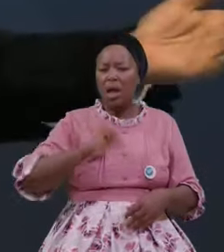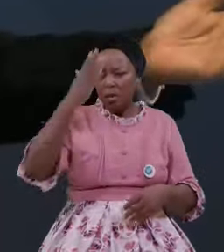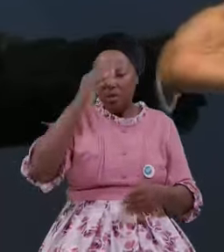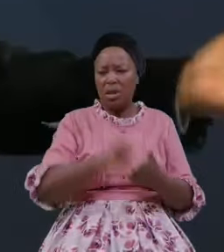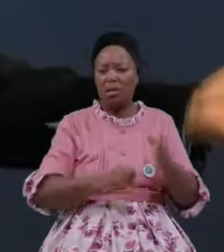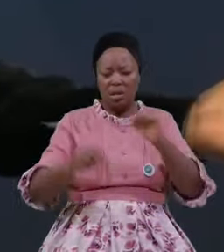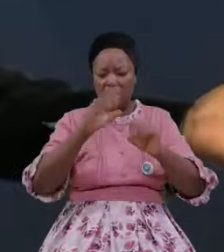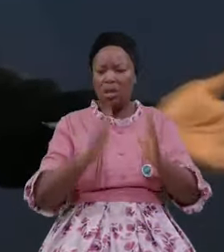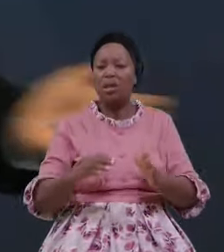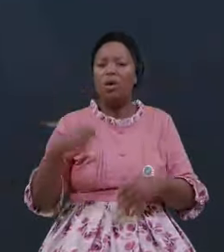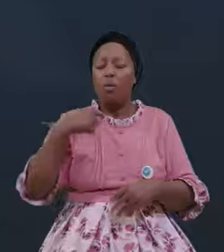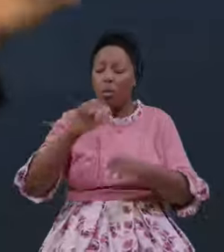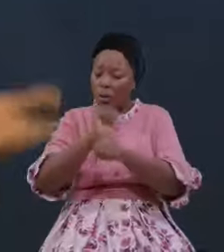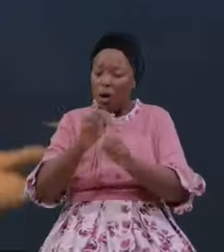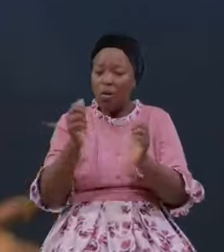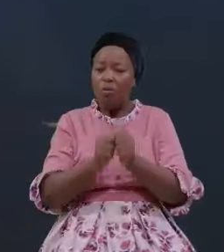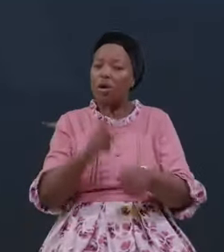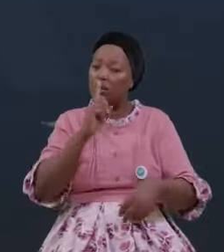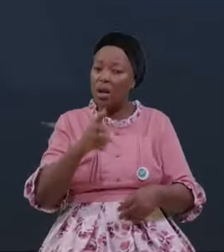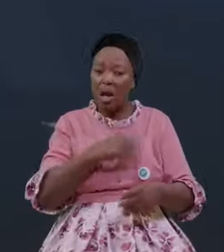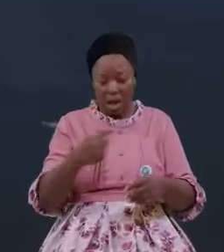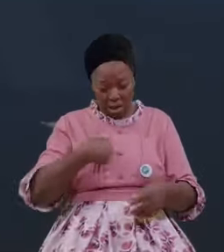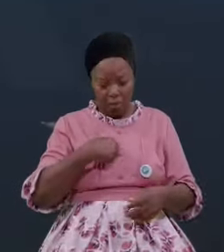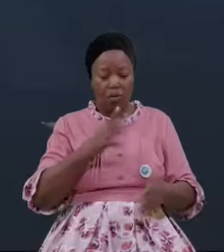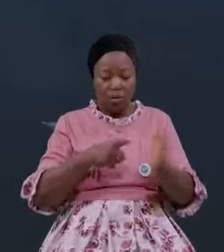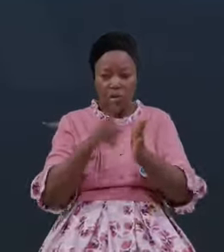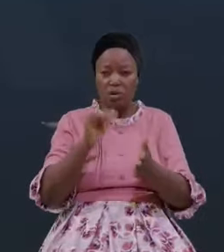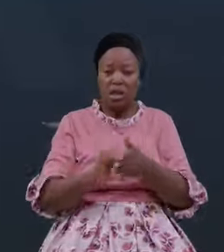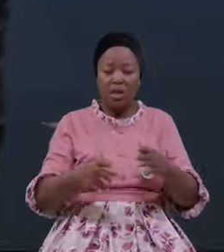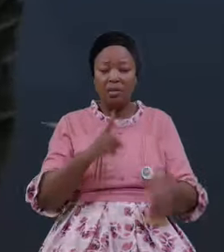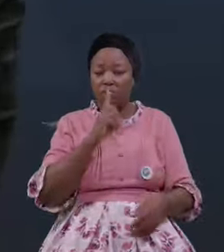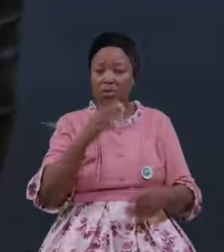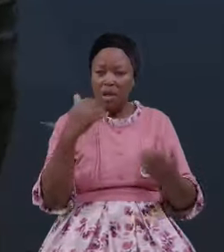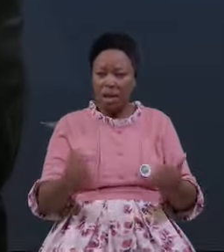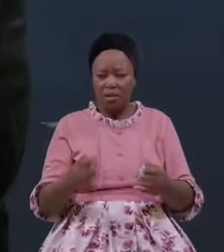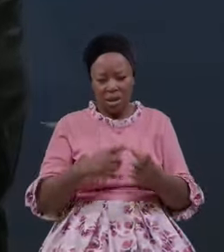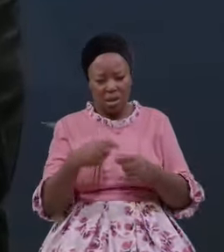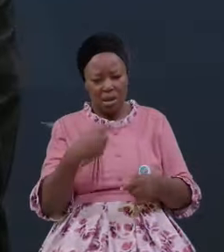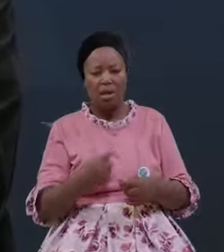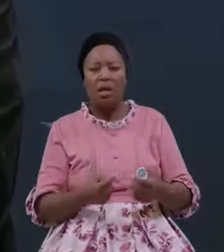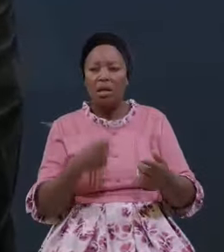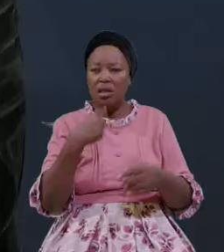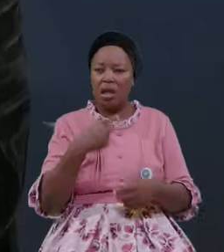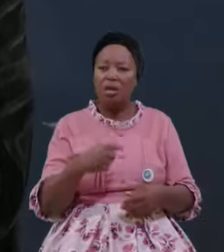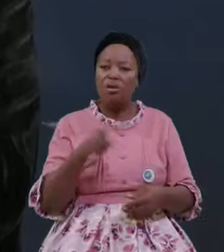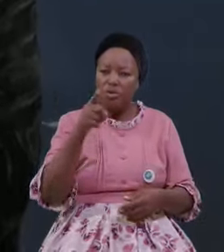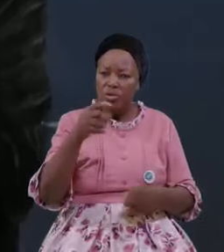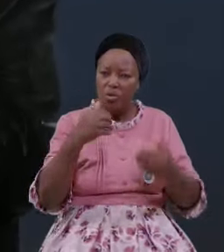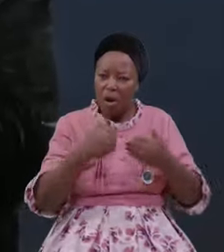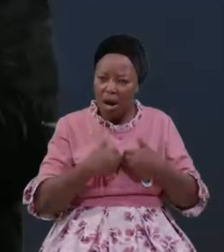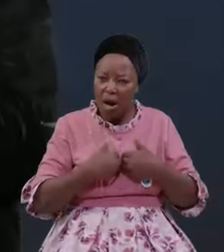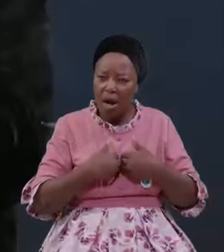with facts. And I showed you the facts now. He now says, if you have the